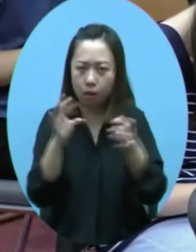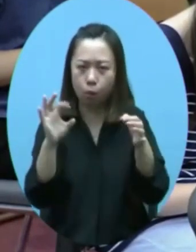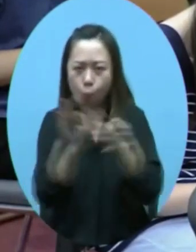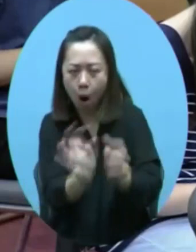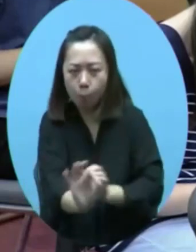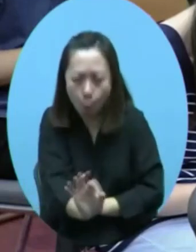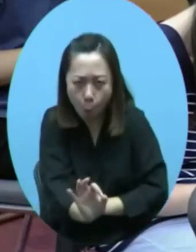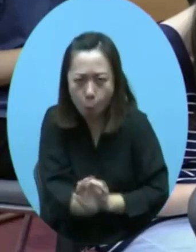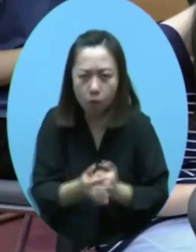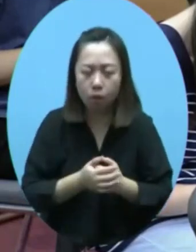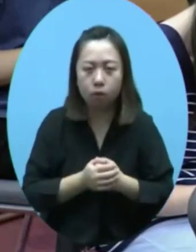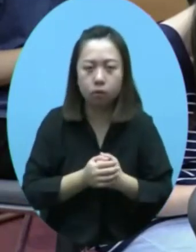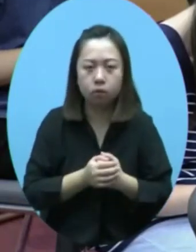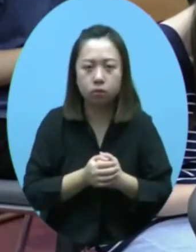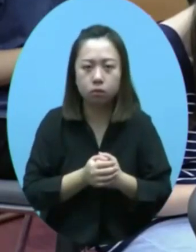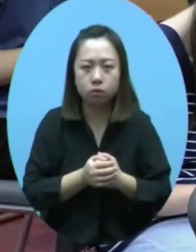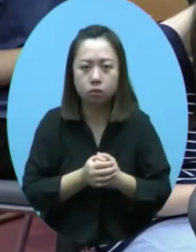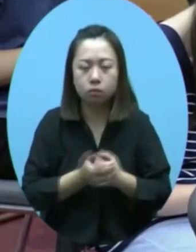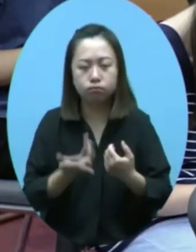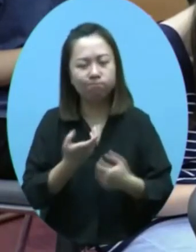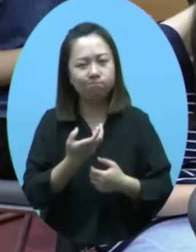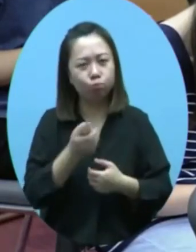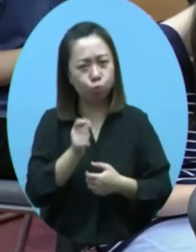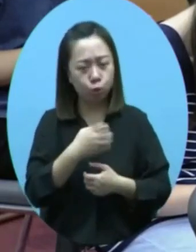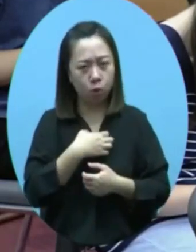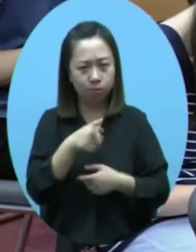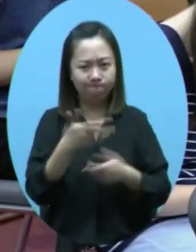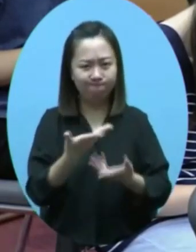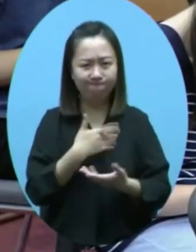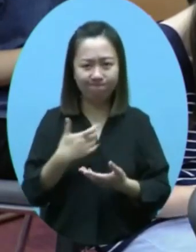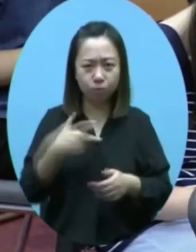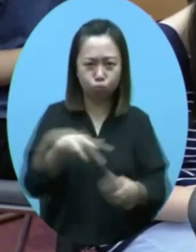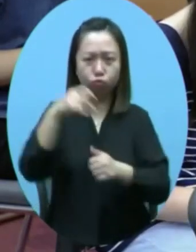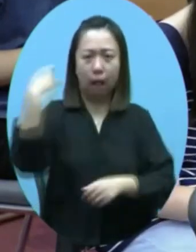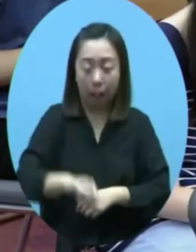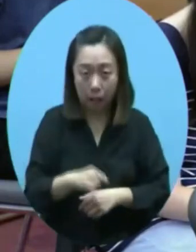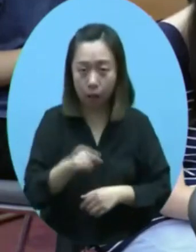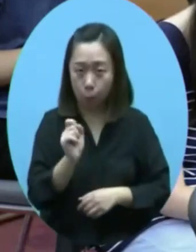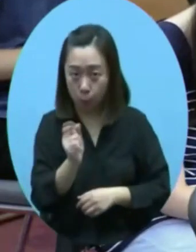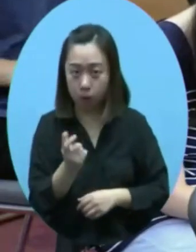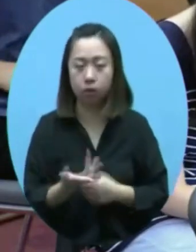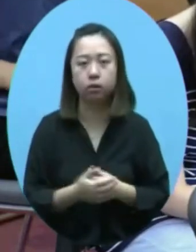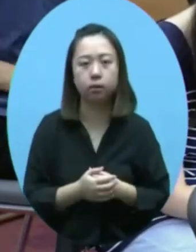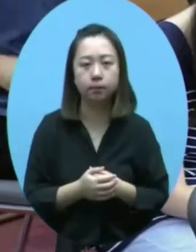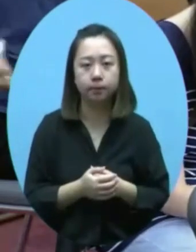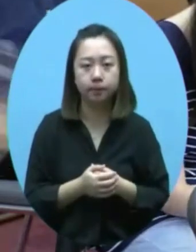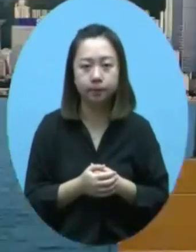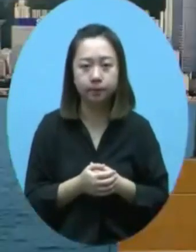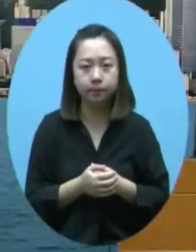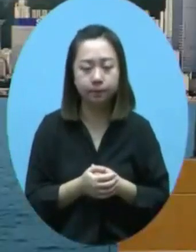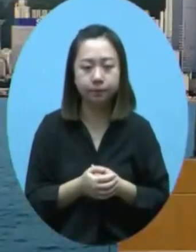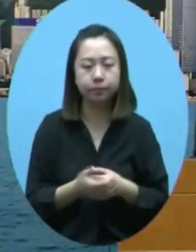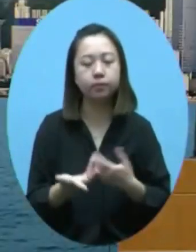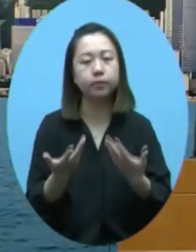they don't see a connection of where they live and work. Do you think that the pandemic have lost control?